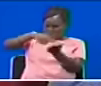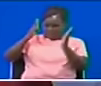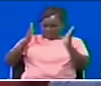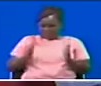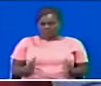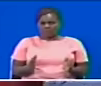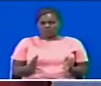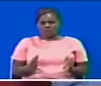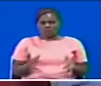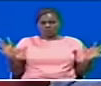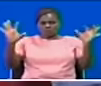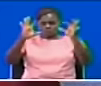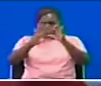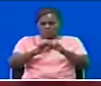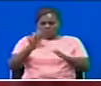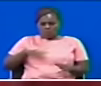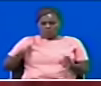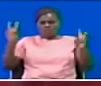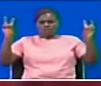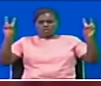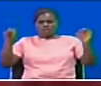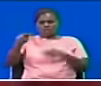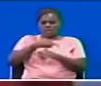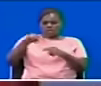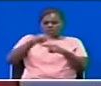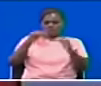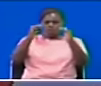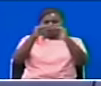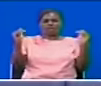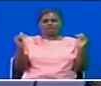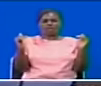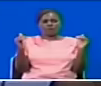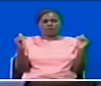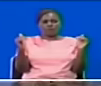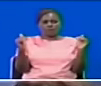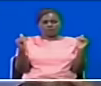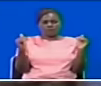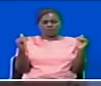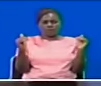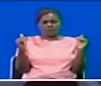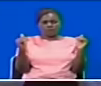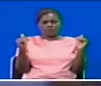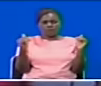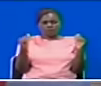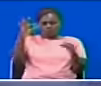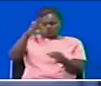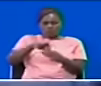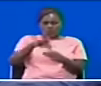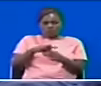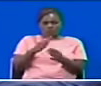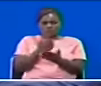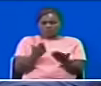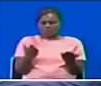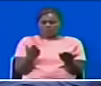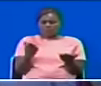that consolidates the women issues at the national level, so that when we tell the women at the grassroots level that they need to vote, there is something to vote